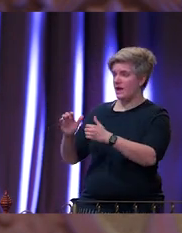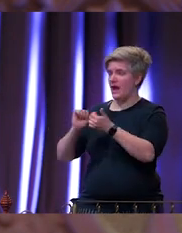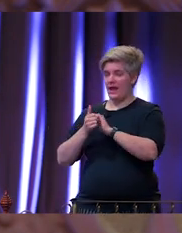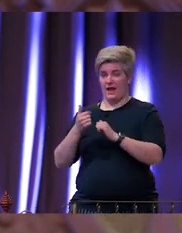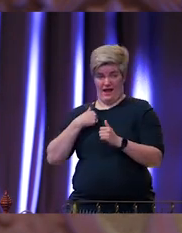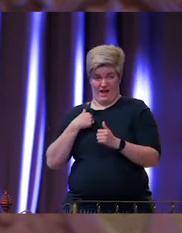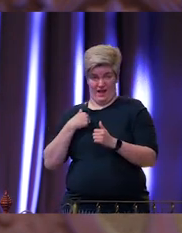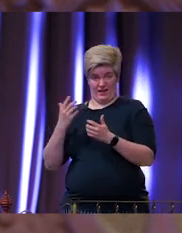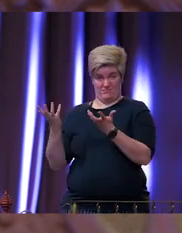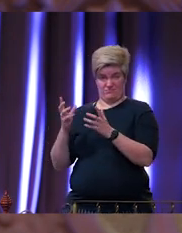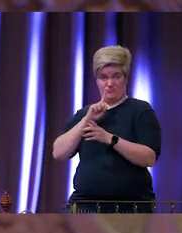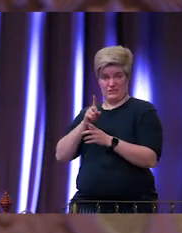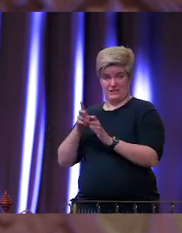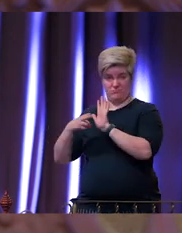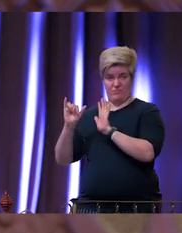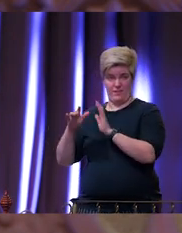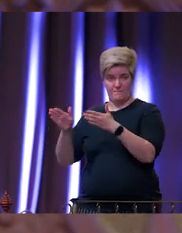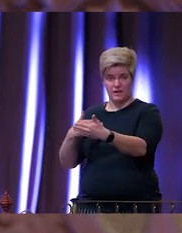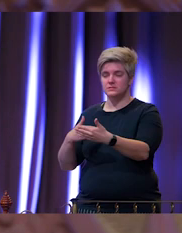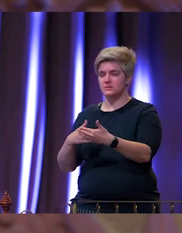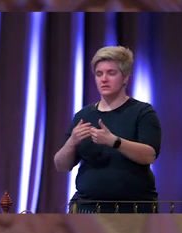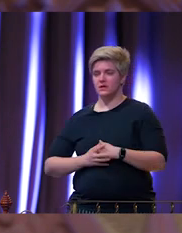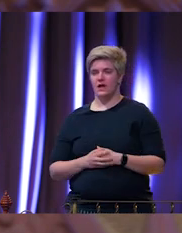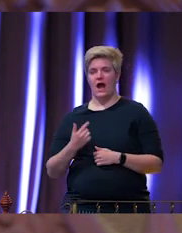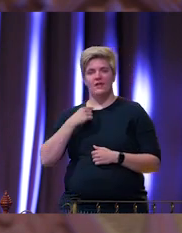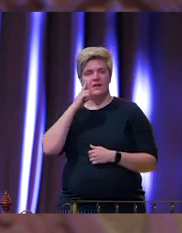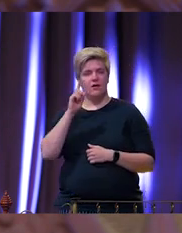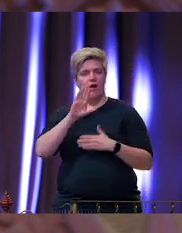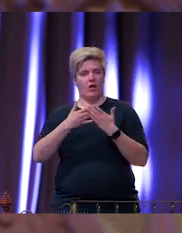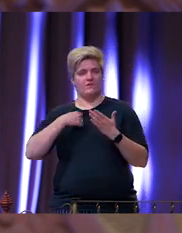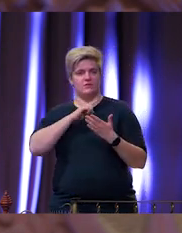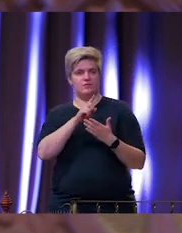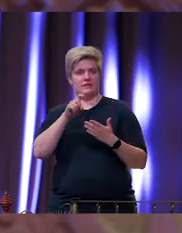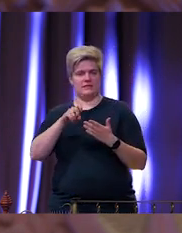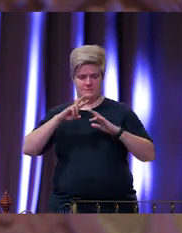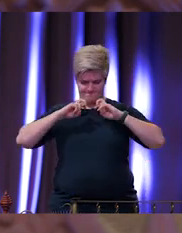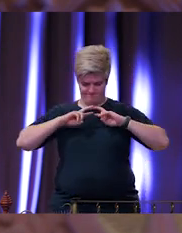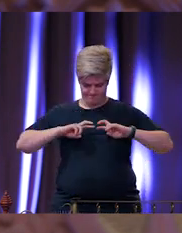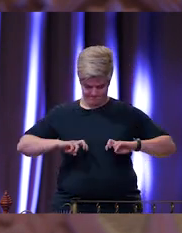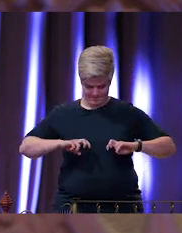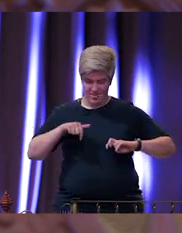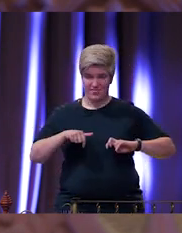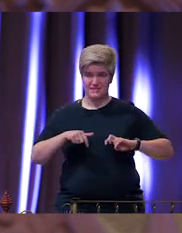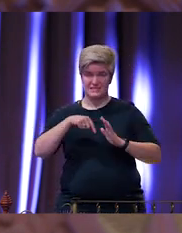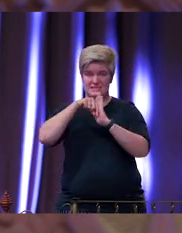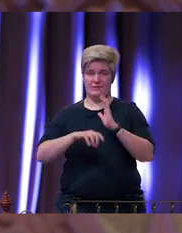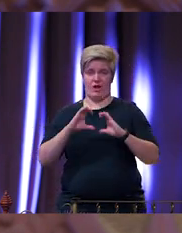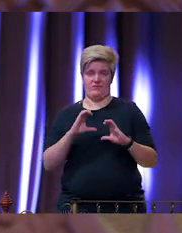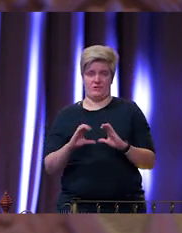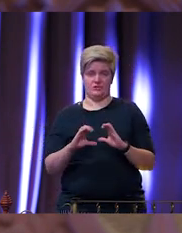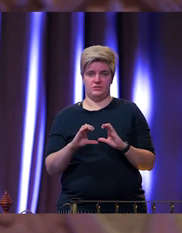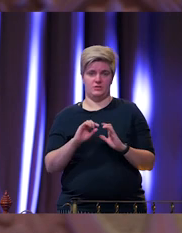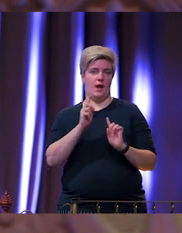in the box? I mean, I think we all have to really dig in and think about it, is this is a deeper conversation about what do